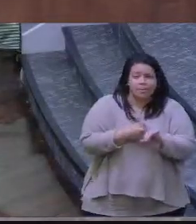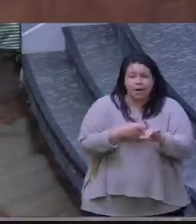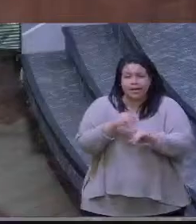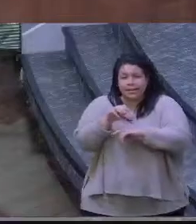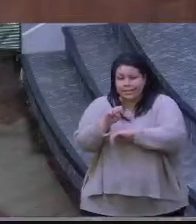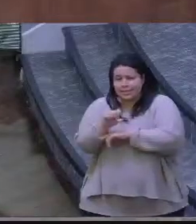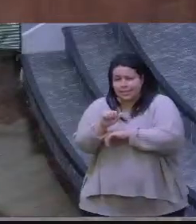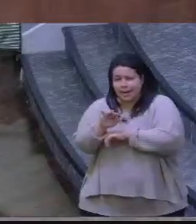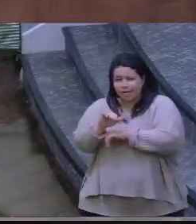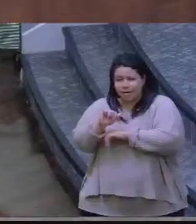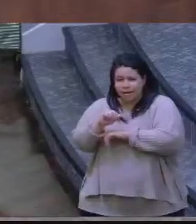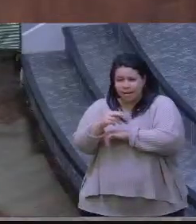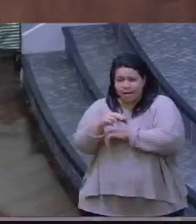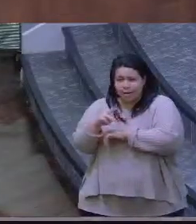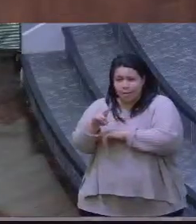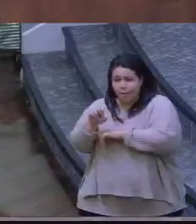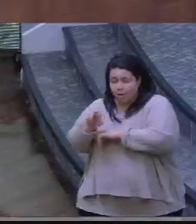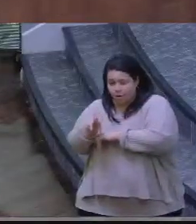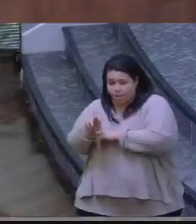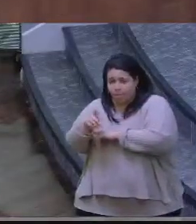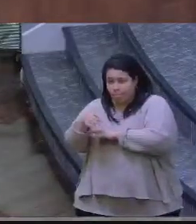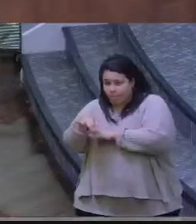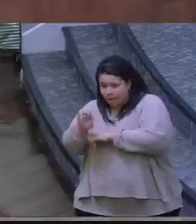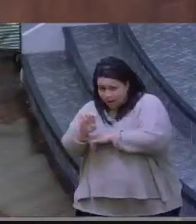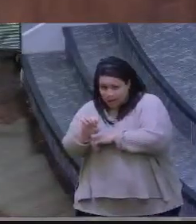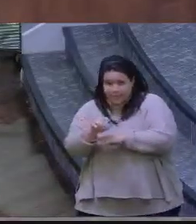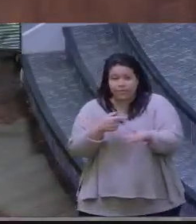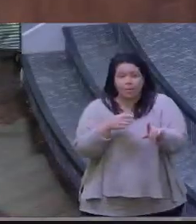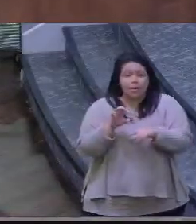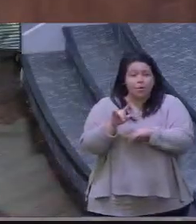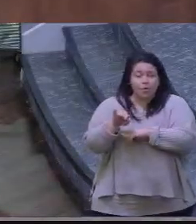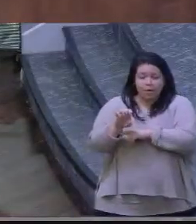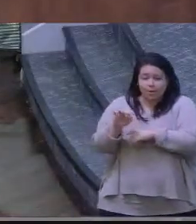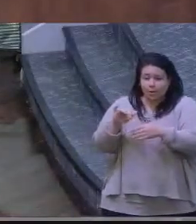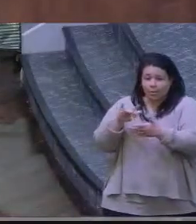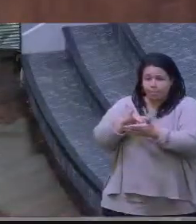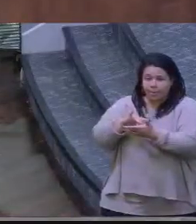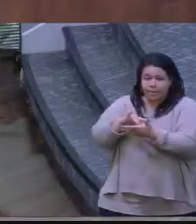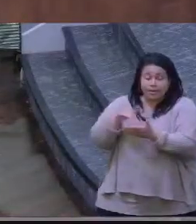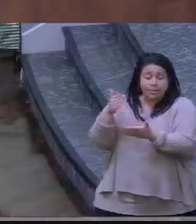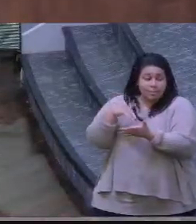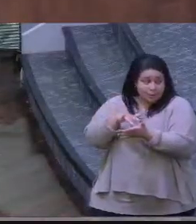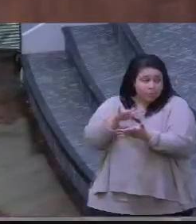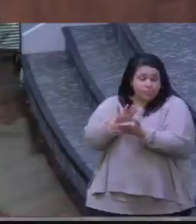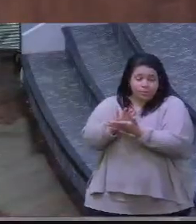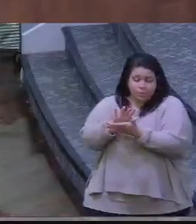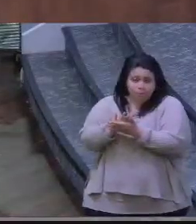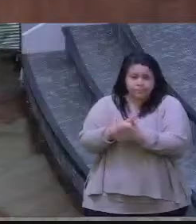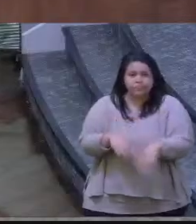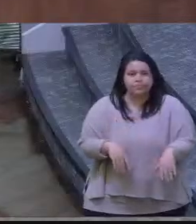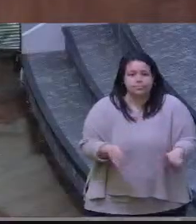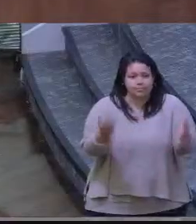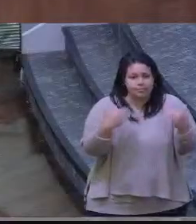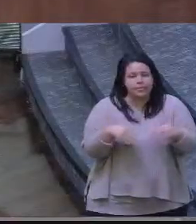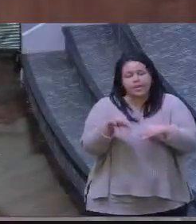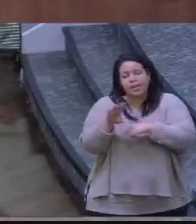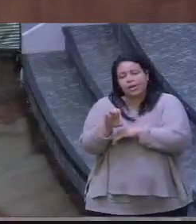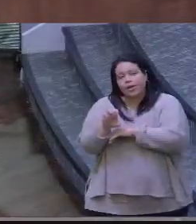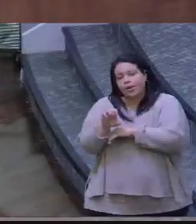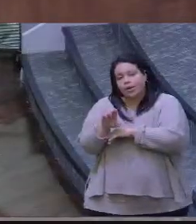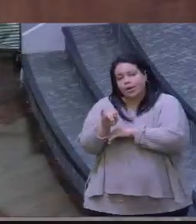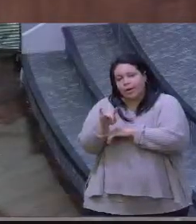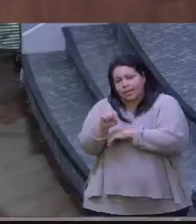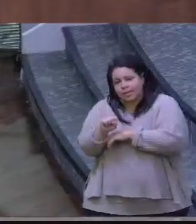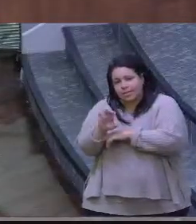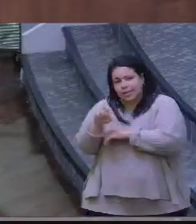from Coyle Middle School. Also, congratulations to Mr. Curtis Epps on his retirement, and thanks for his